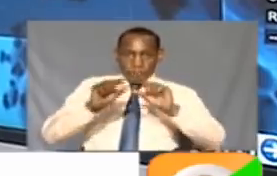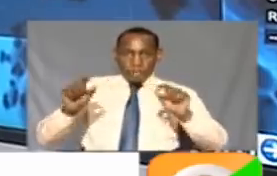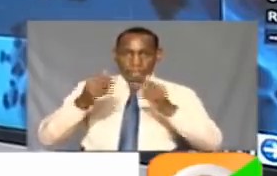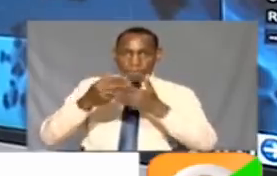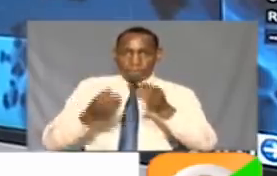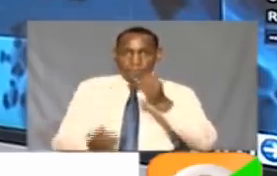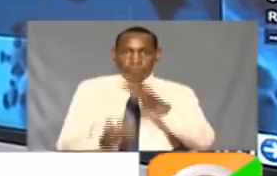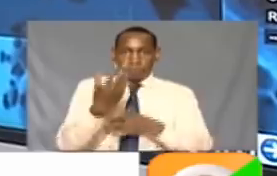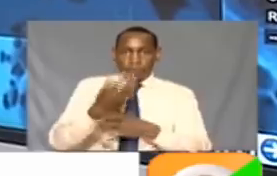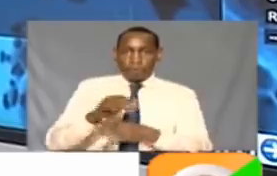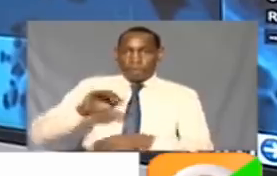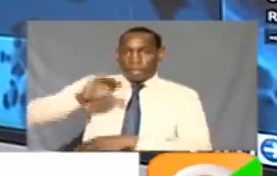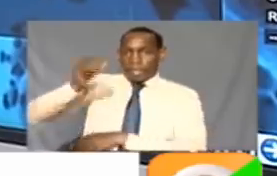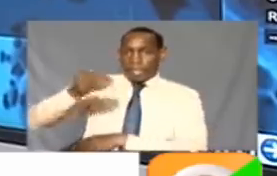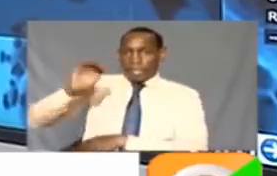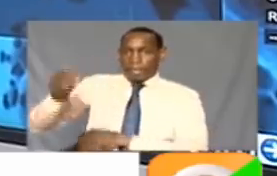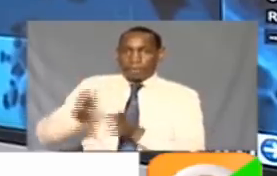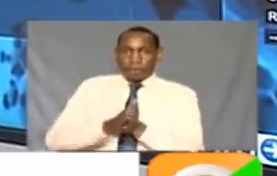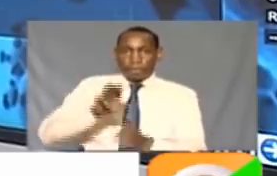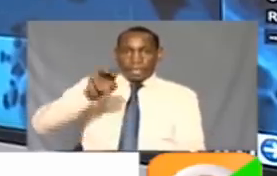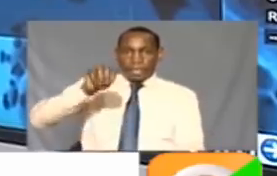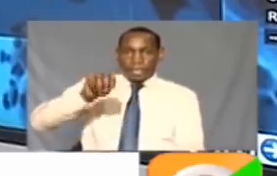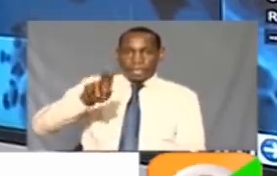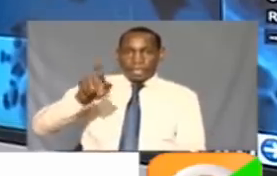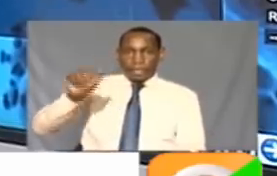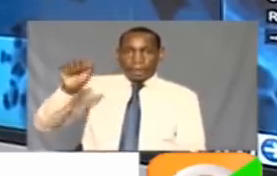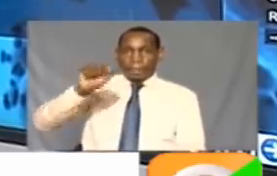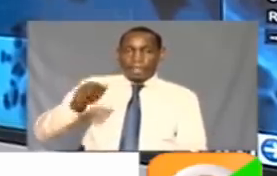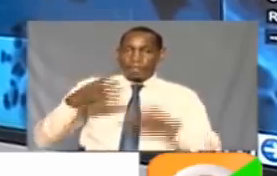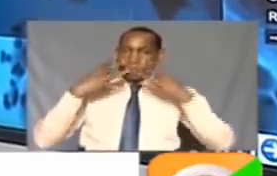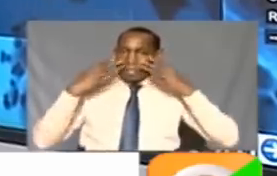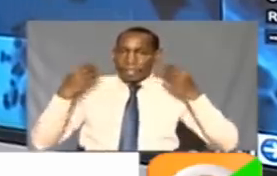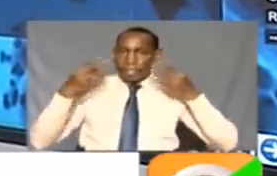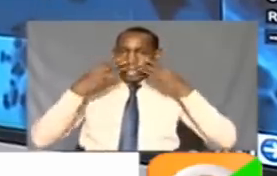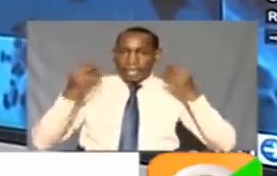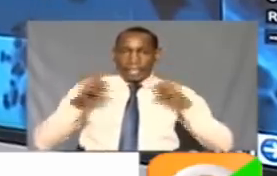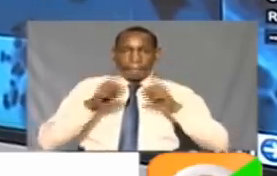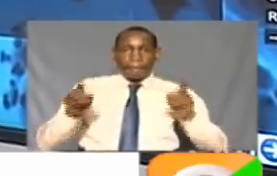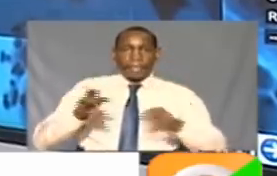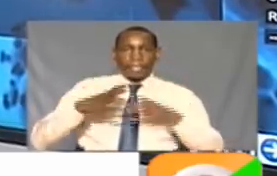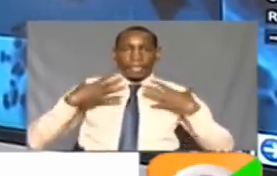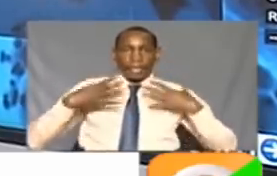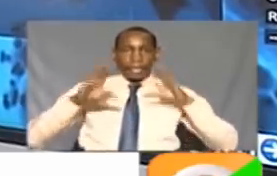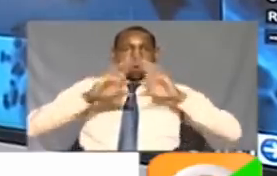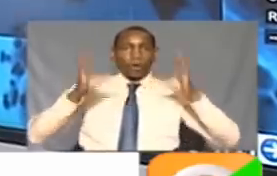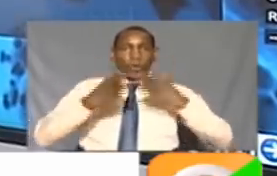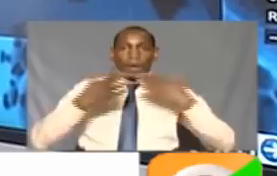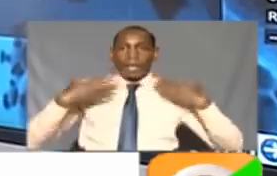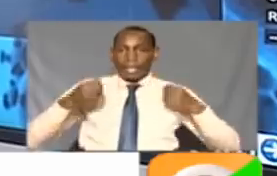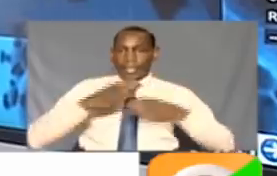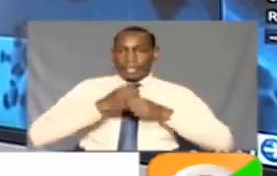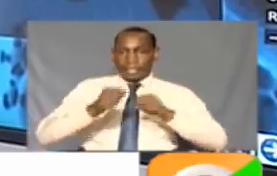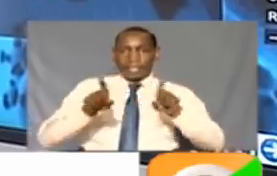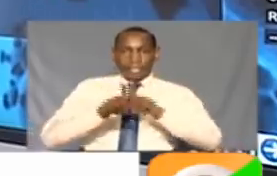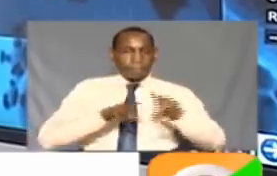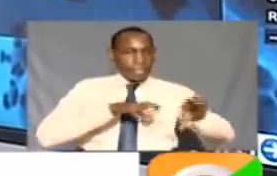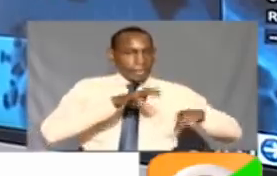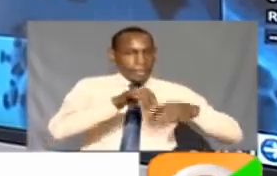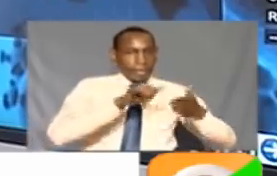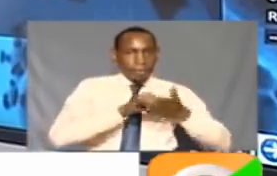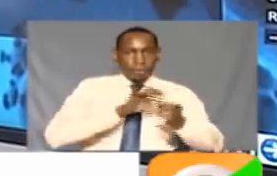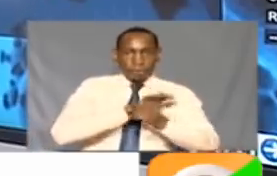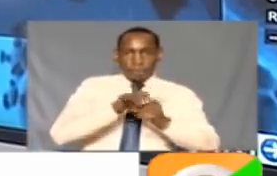originated from a camel. MERS originated from a civet cat. But the World Health Organization says the animal from which this novel